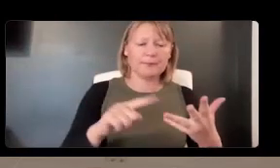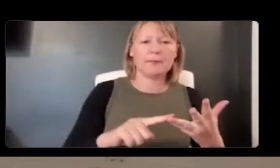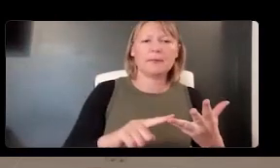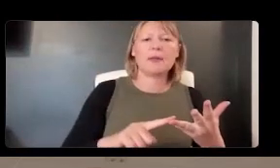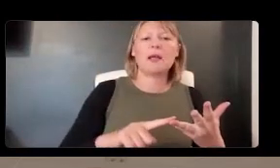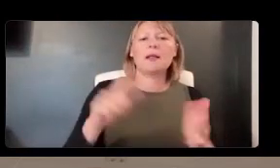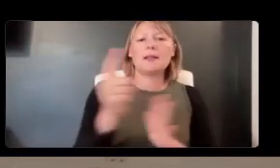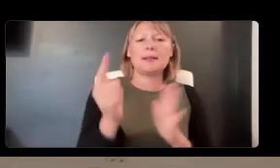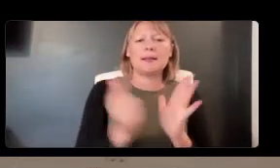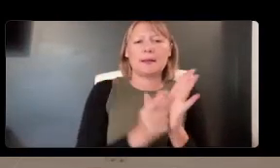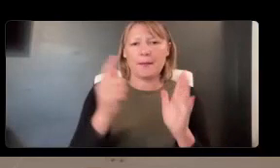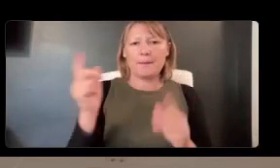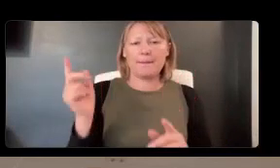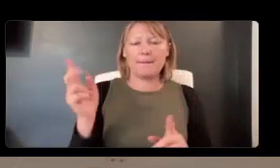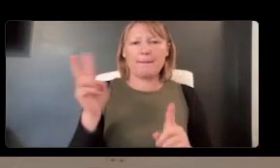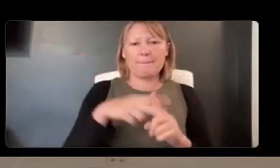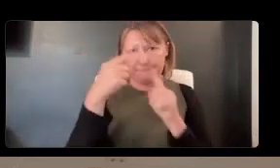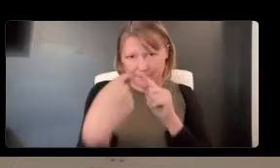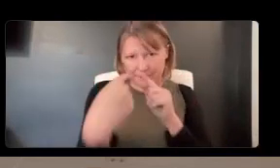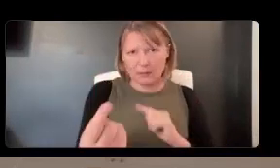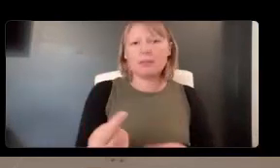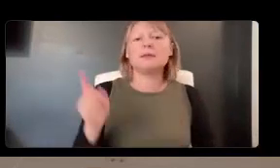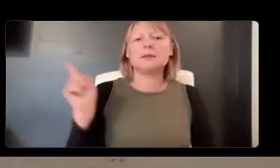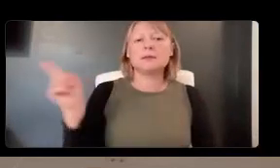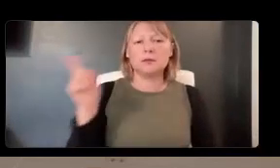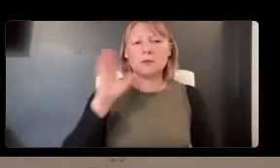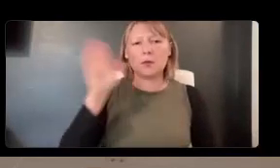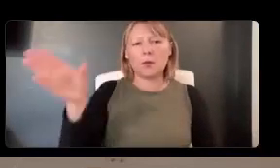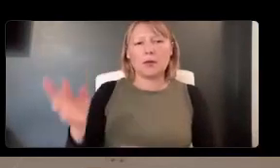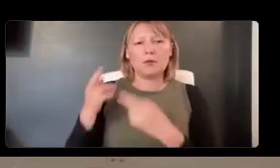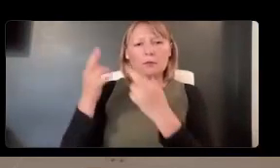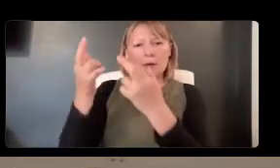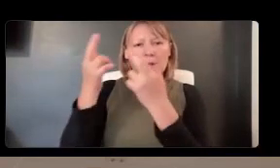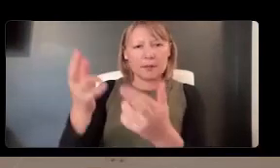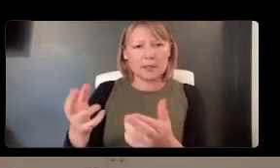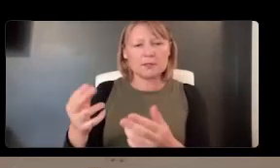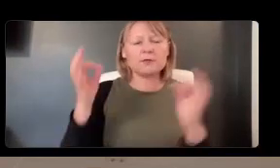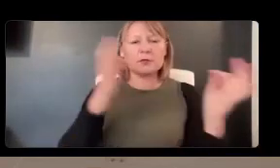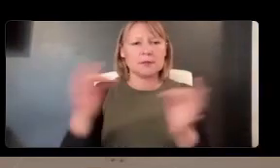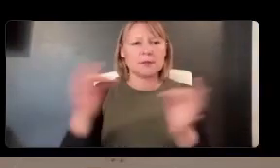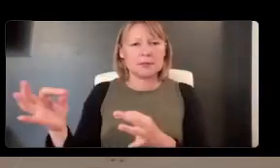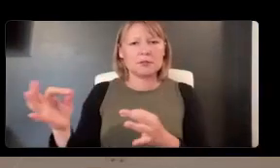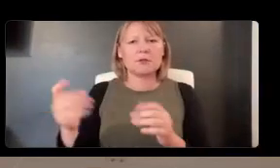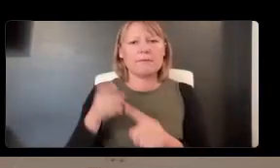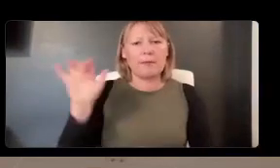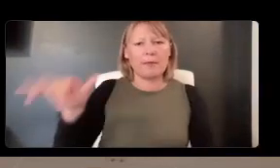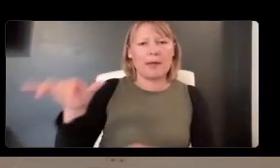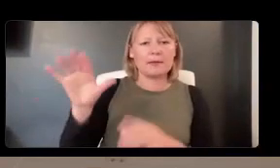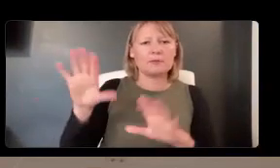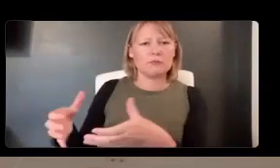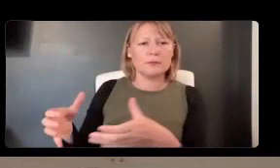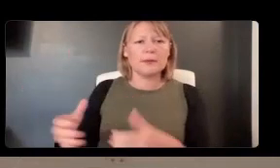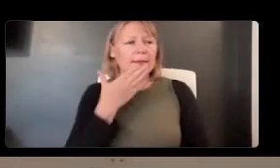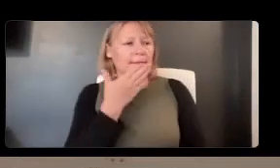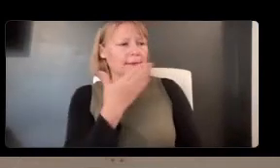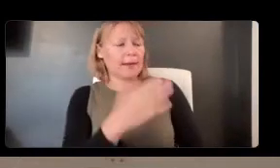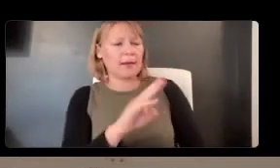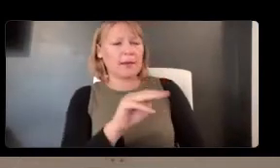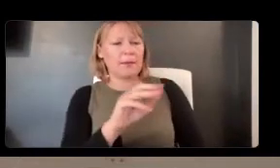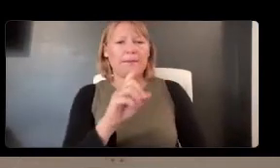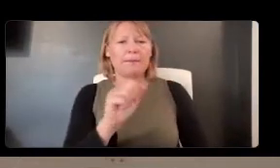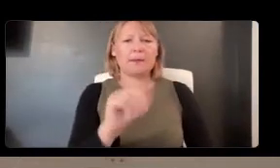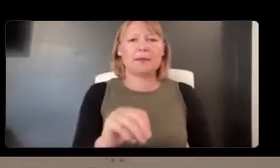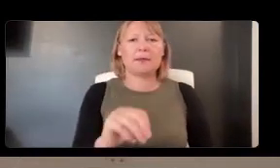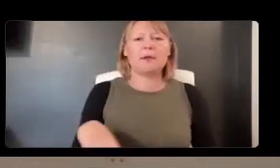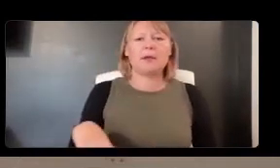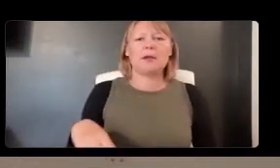appeals. Heather McMaster will now present the recommendations concerning decisions by the appellate division. Thank you, Madam Chair. With respect to items